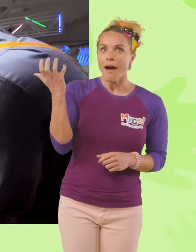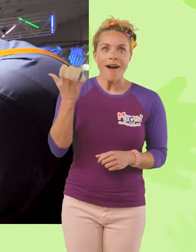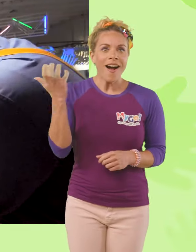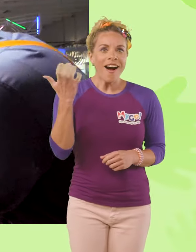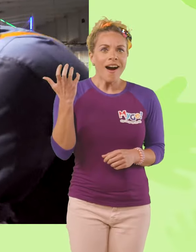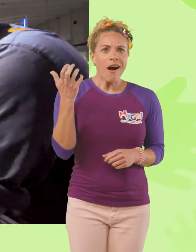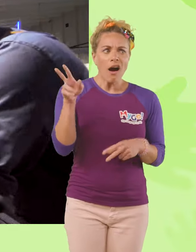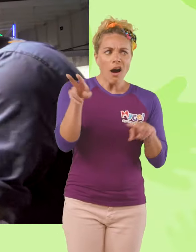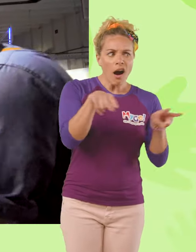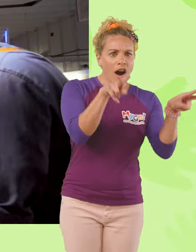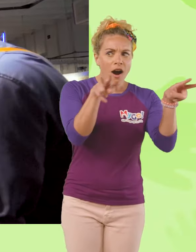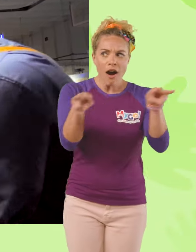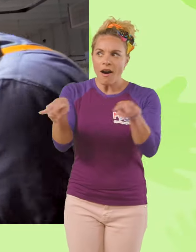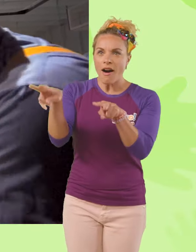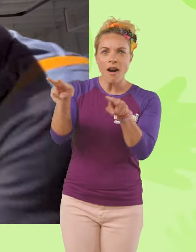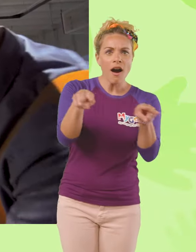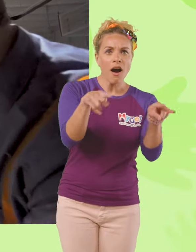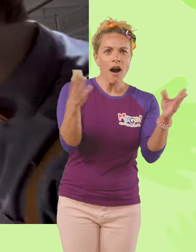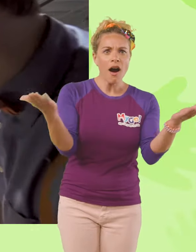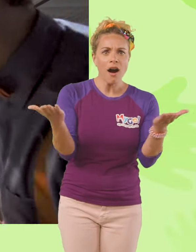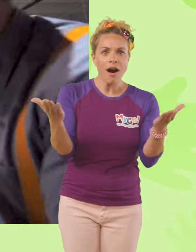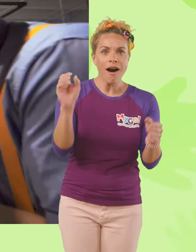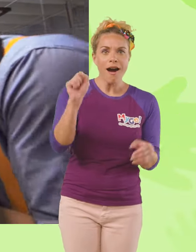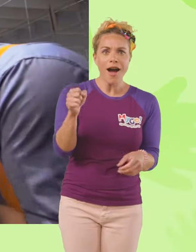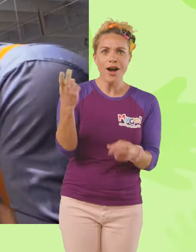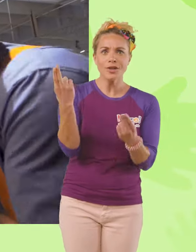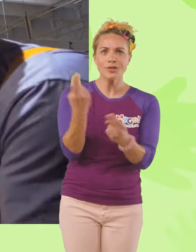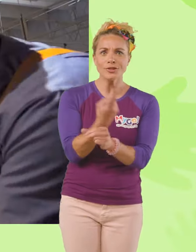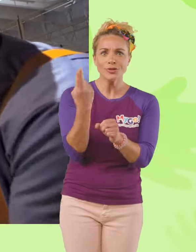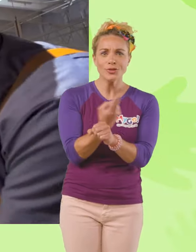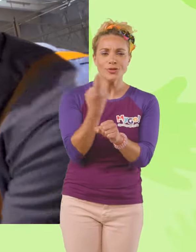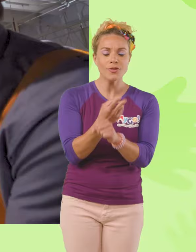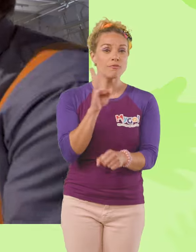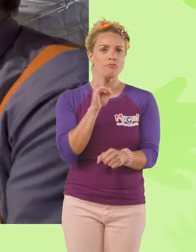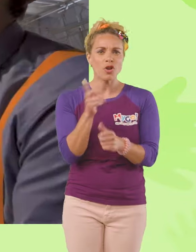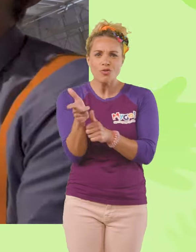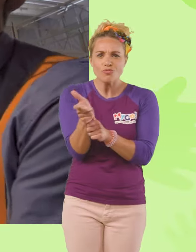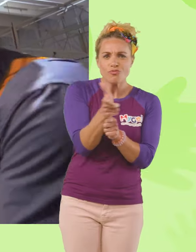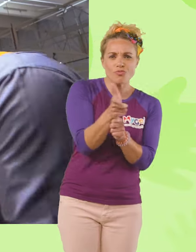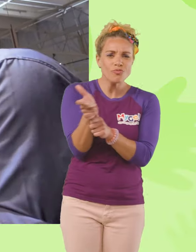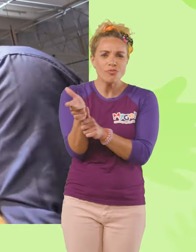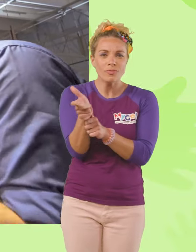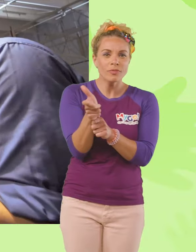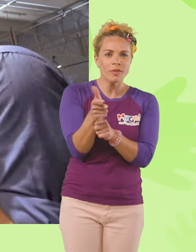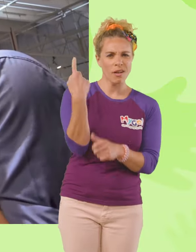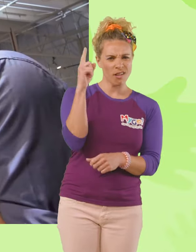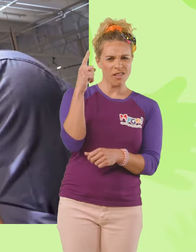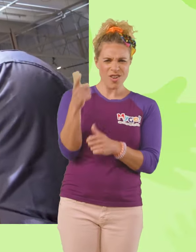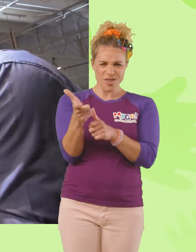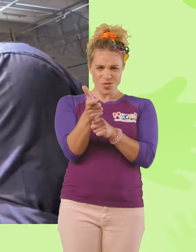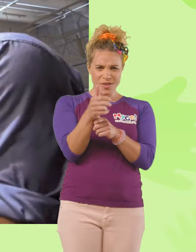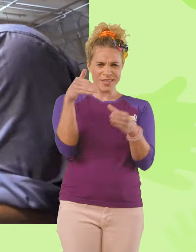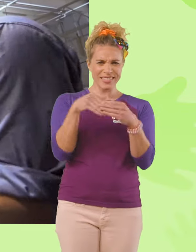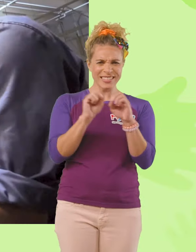Whoa! Look at this area. You can use these water squirters to squirt inside this clear